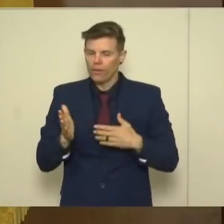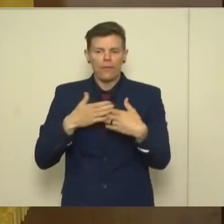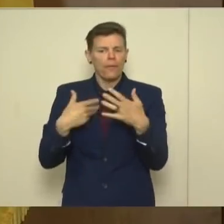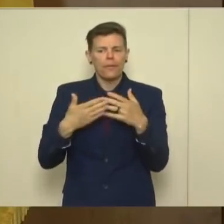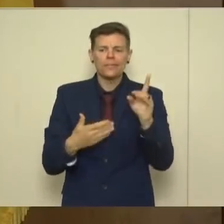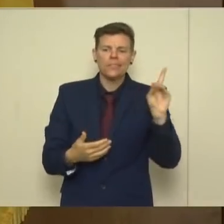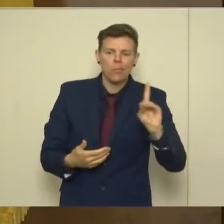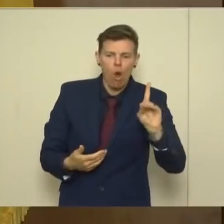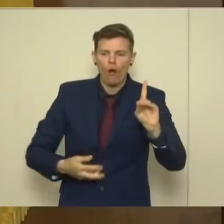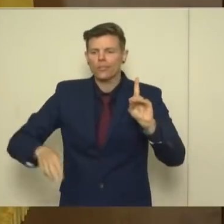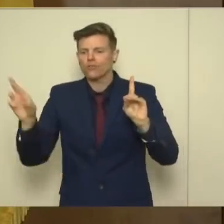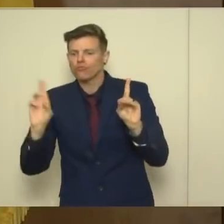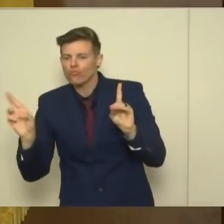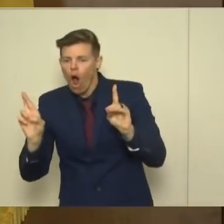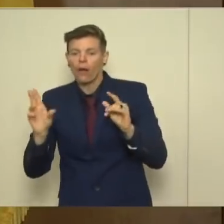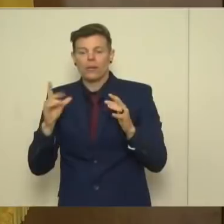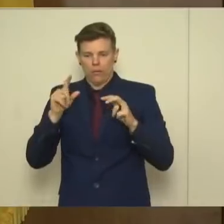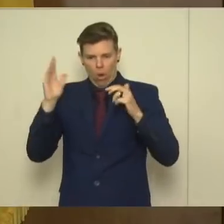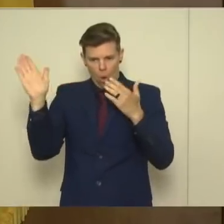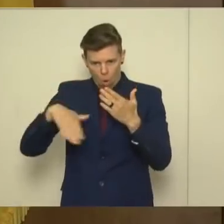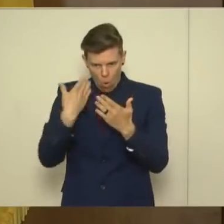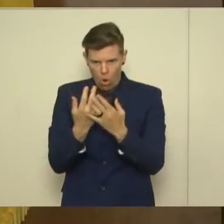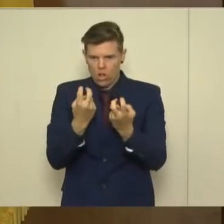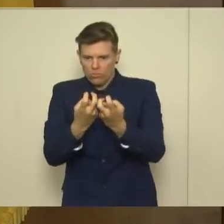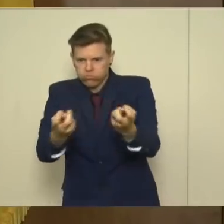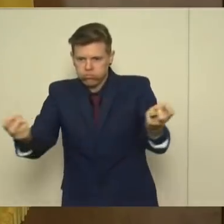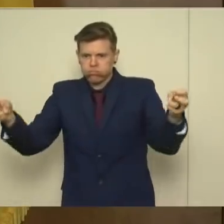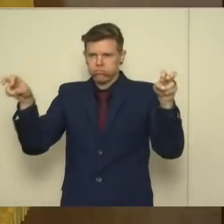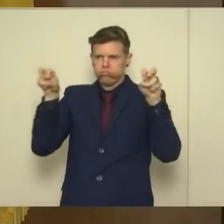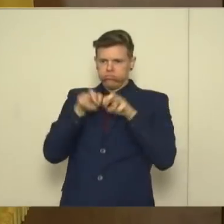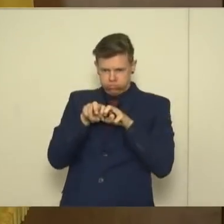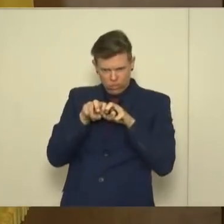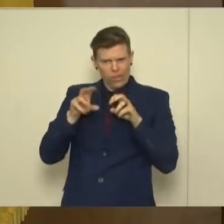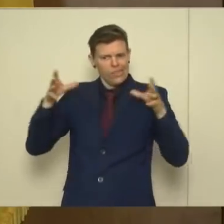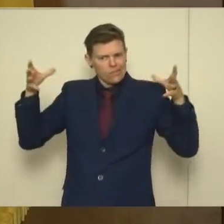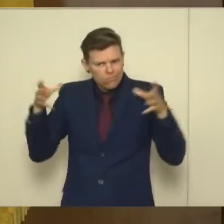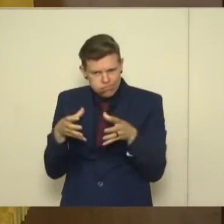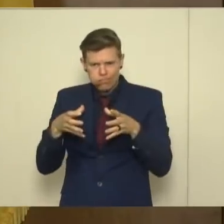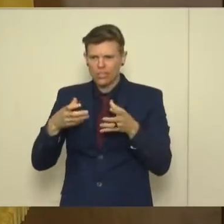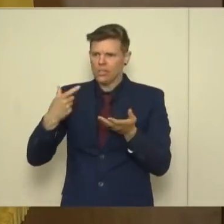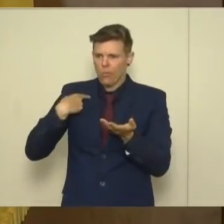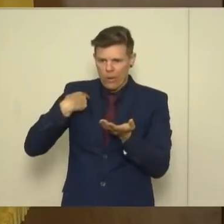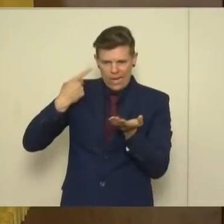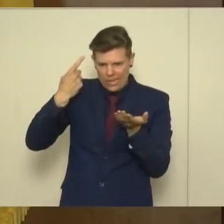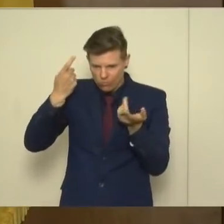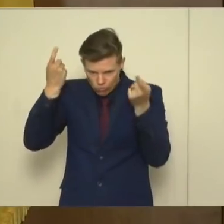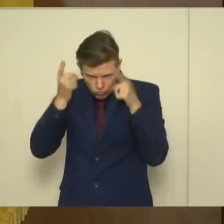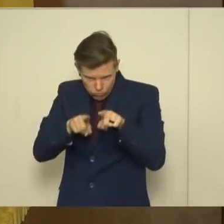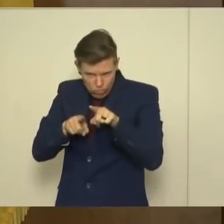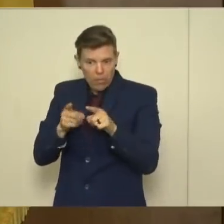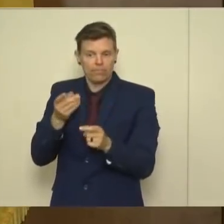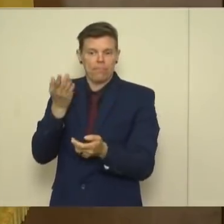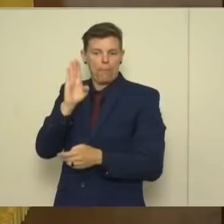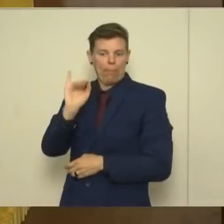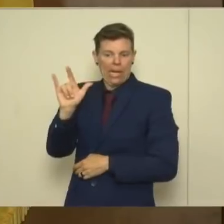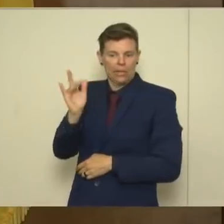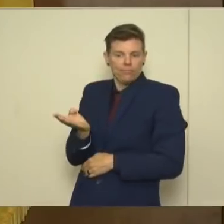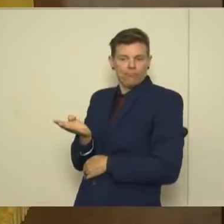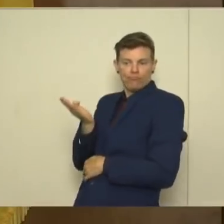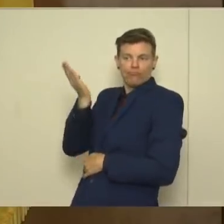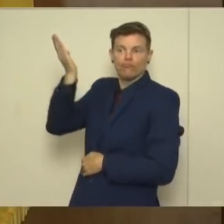policy requires requests, of the federal government or anyone else, or set a policy agenda, it